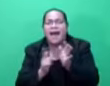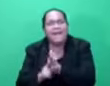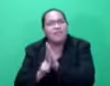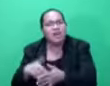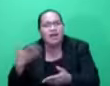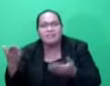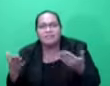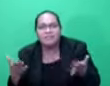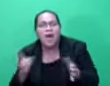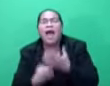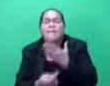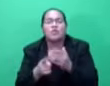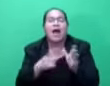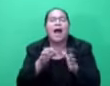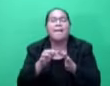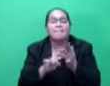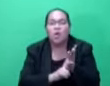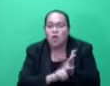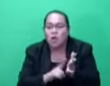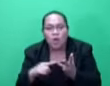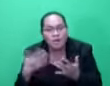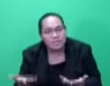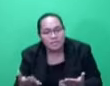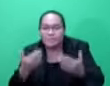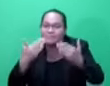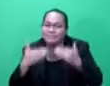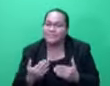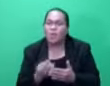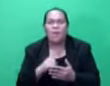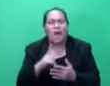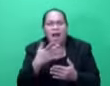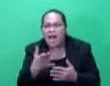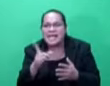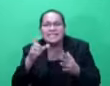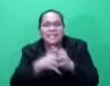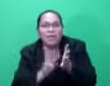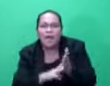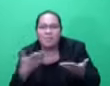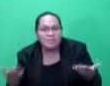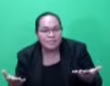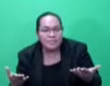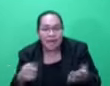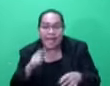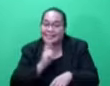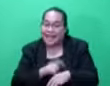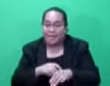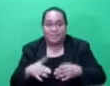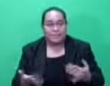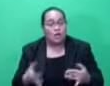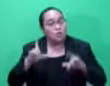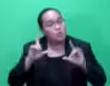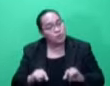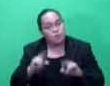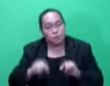What happened to Apollo? What is happening with the new? What about CWM? It's time to do